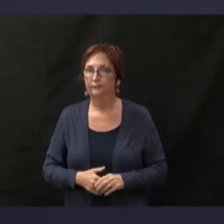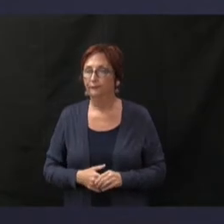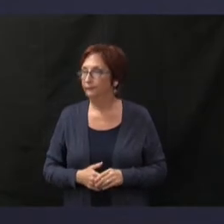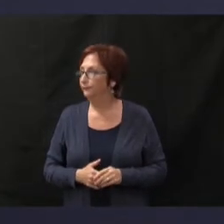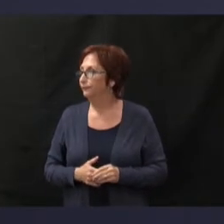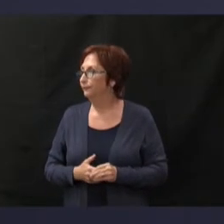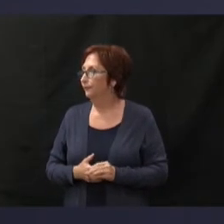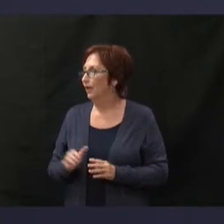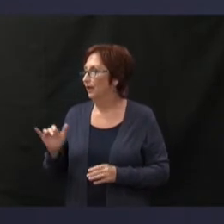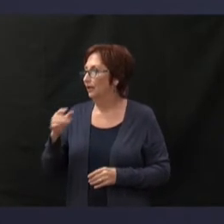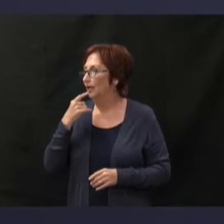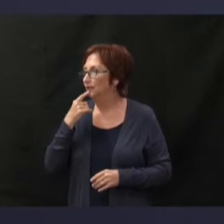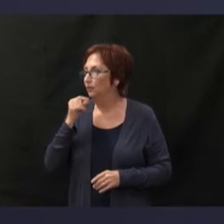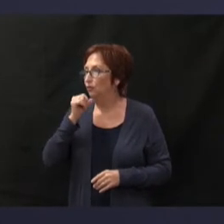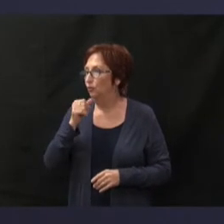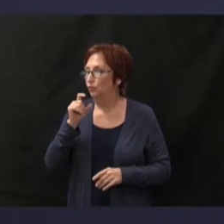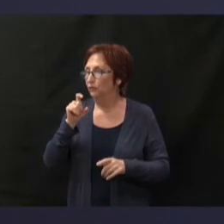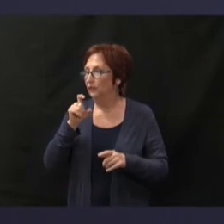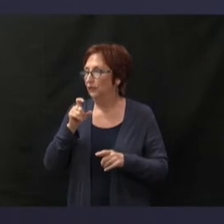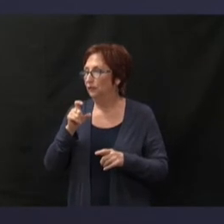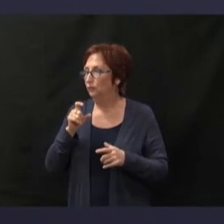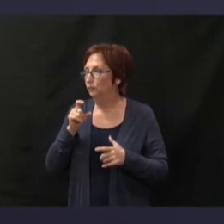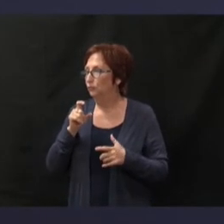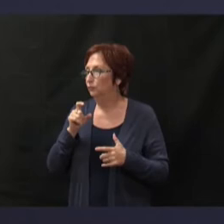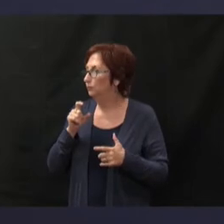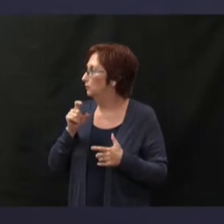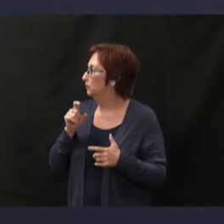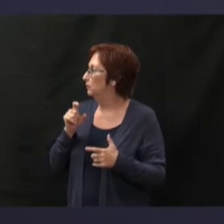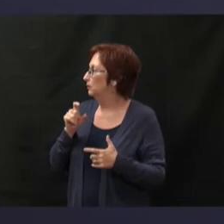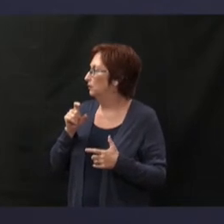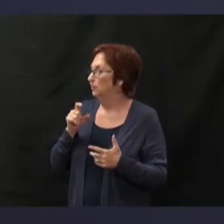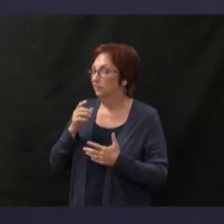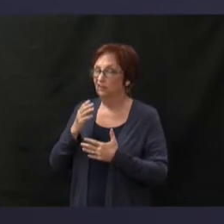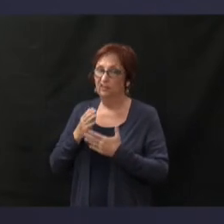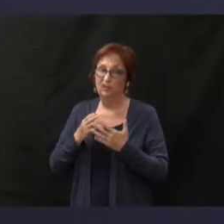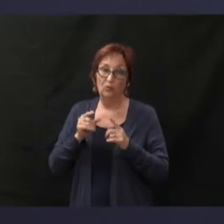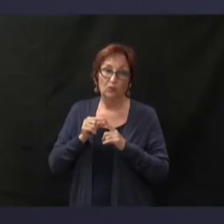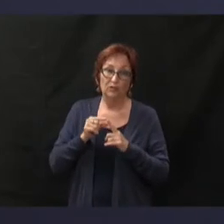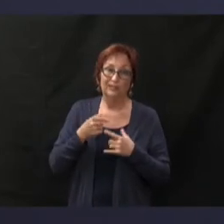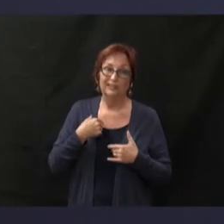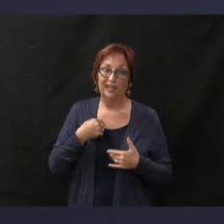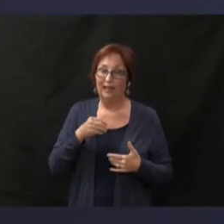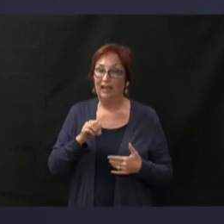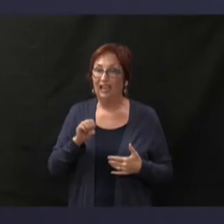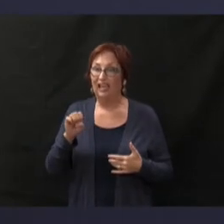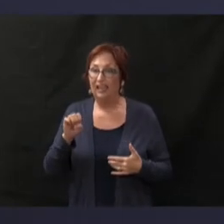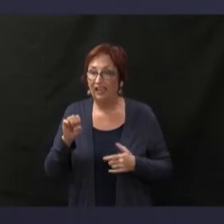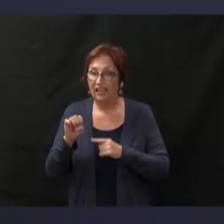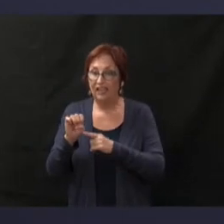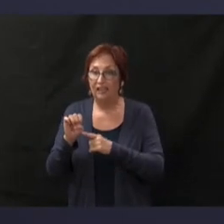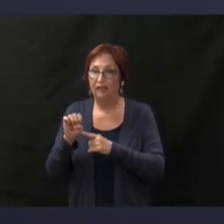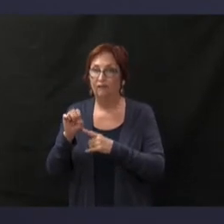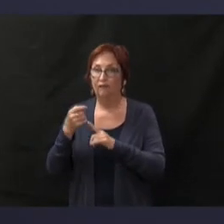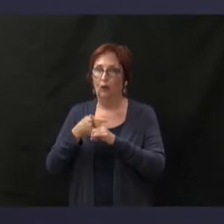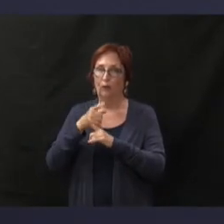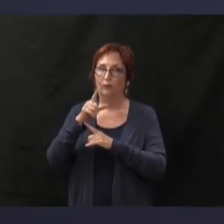And like I said, you don't need to get into what says "ih" in some words that have a Greek or Latin origin,